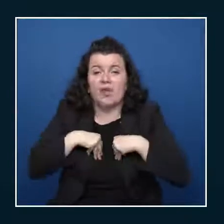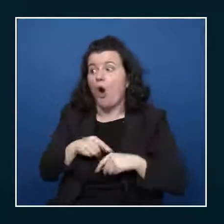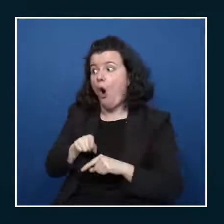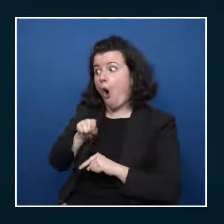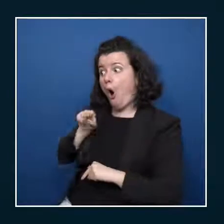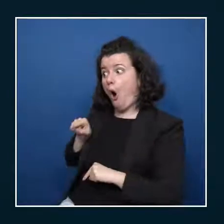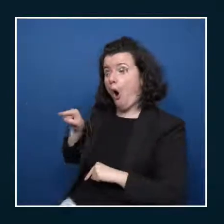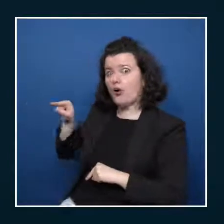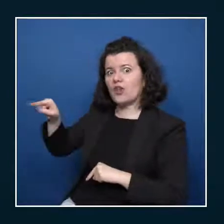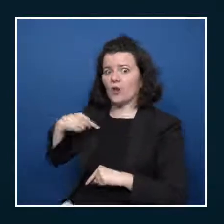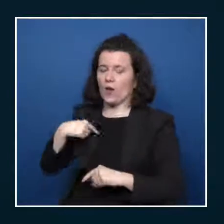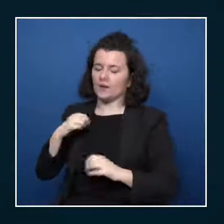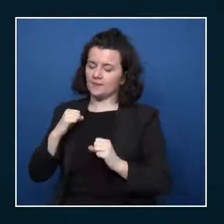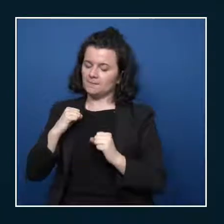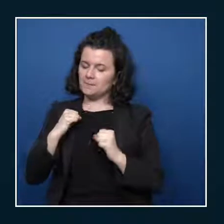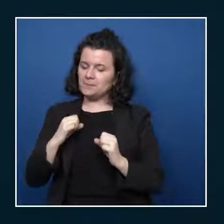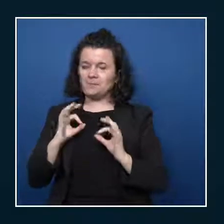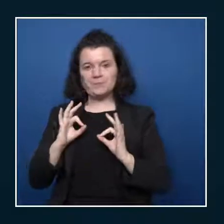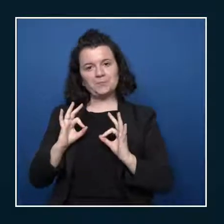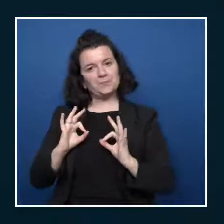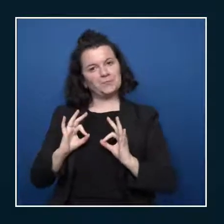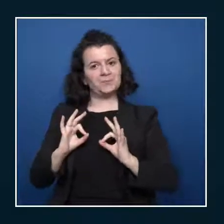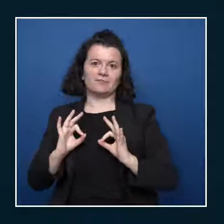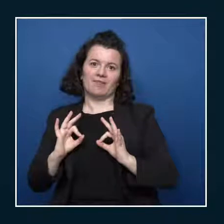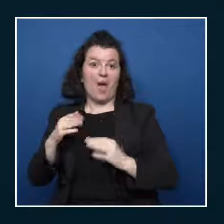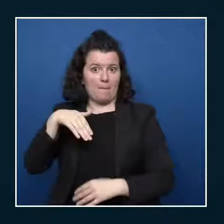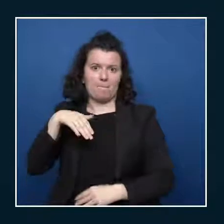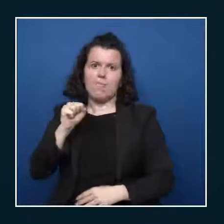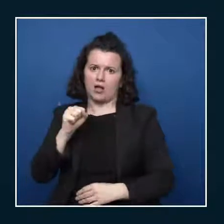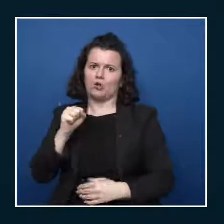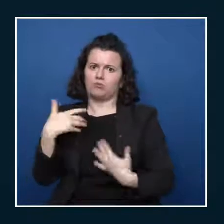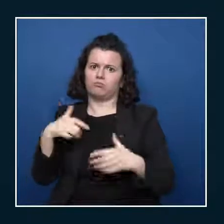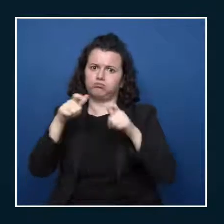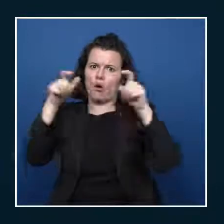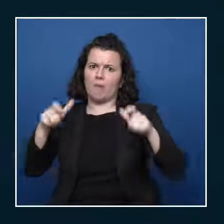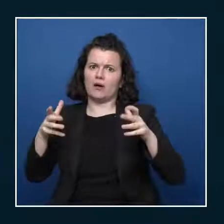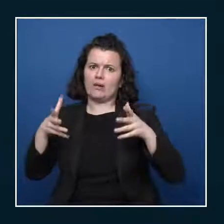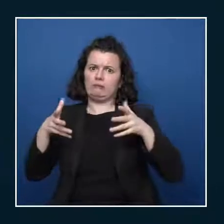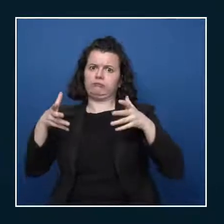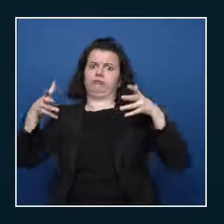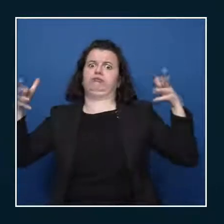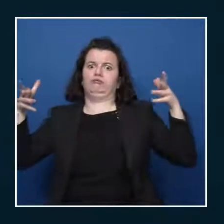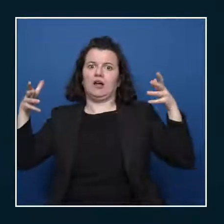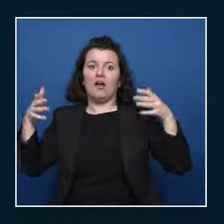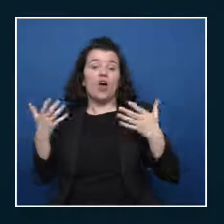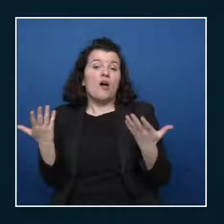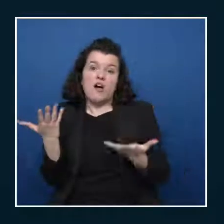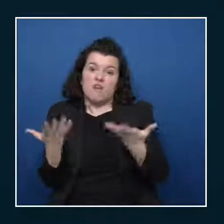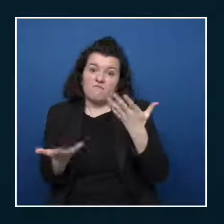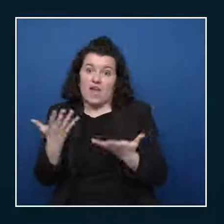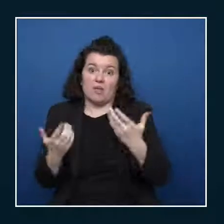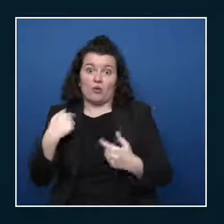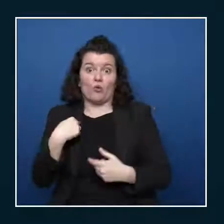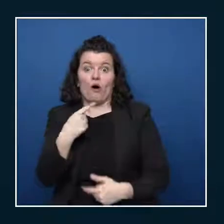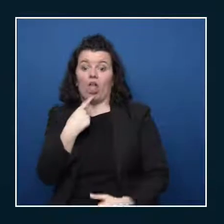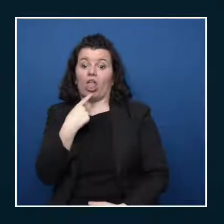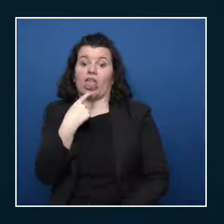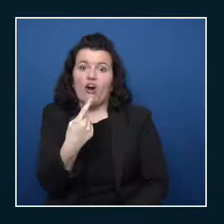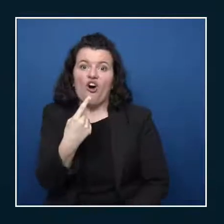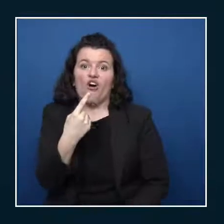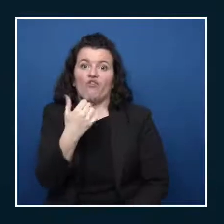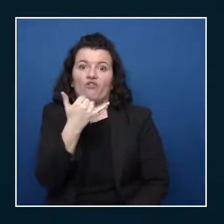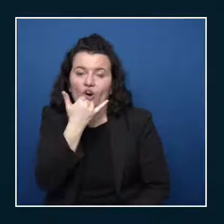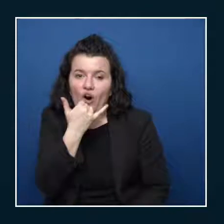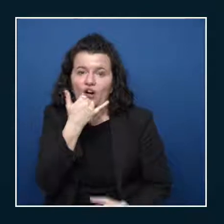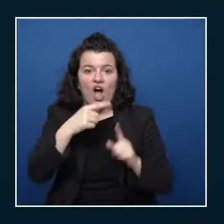because the reality of the matter is, with a company as large as Microsoft, you could say something wrong and have a stock price move. And you got to be careful